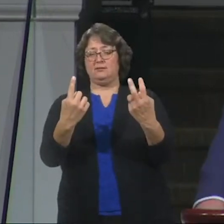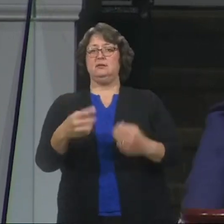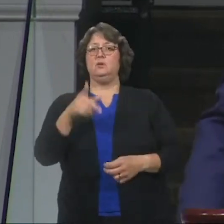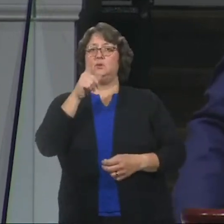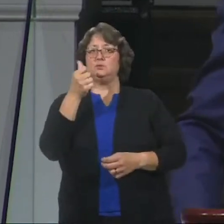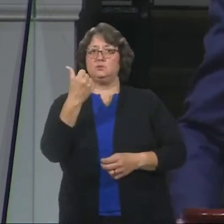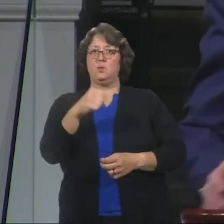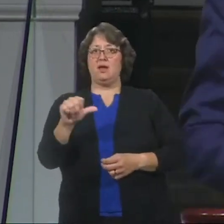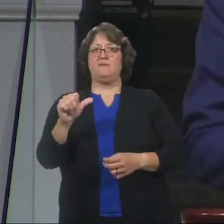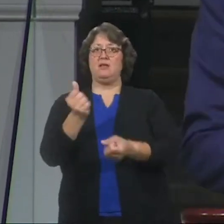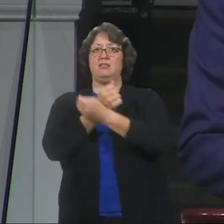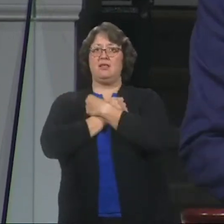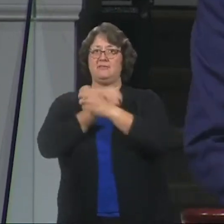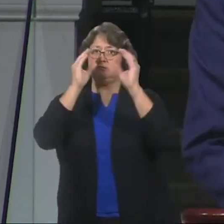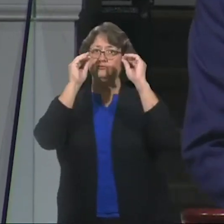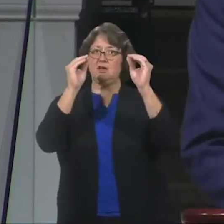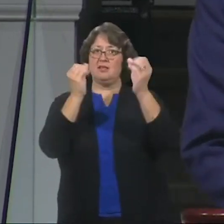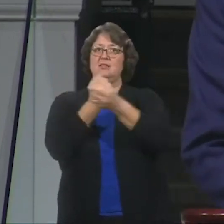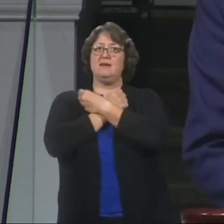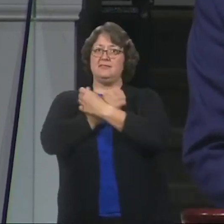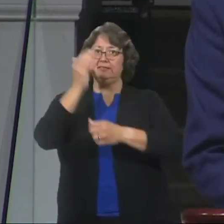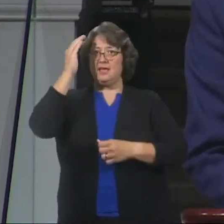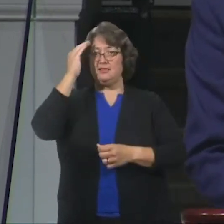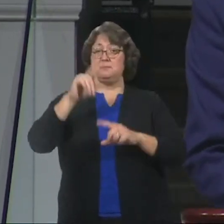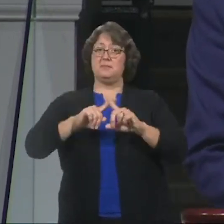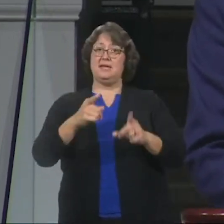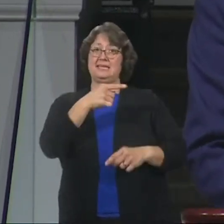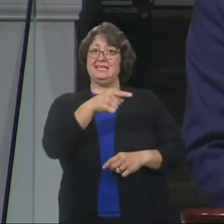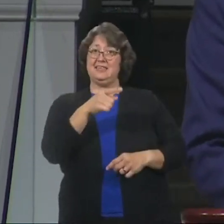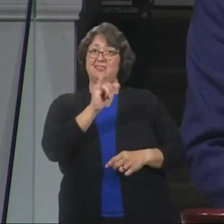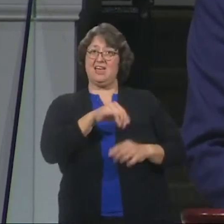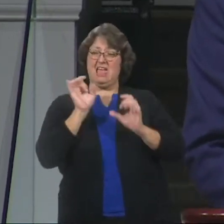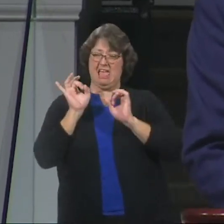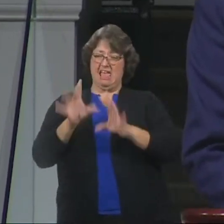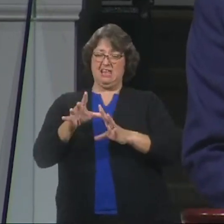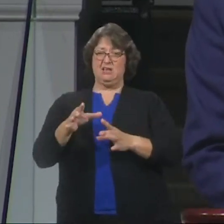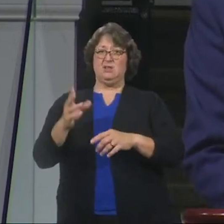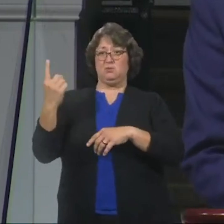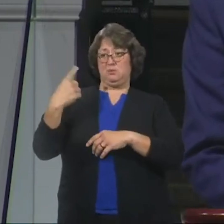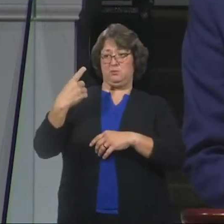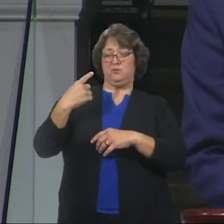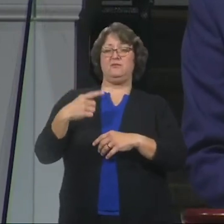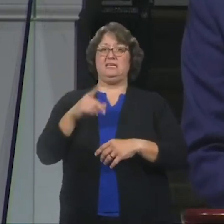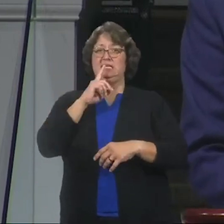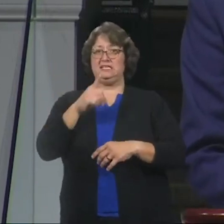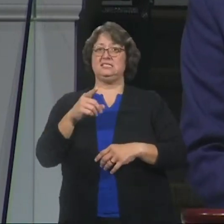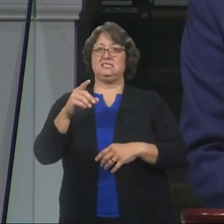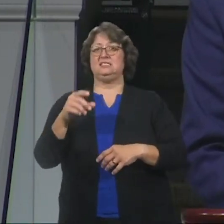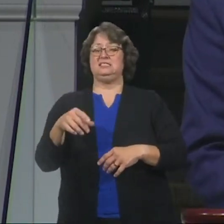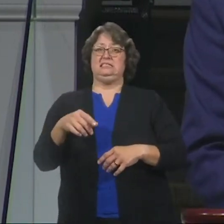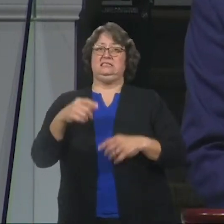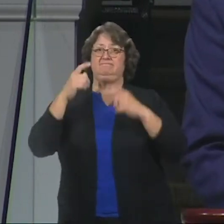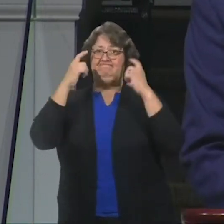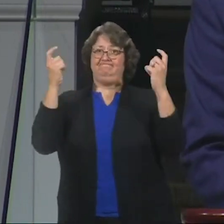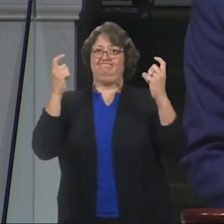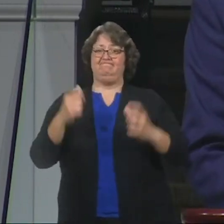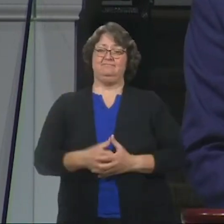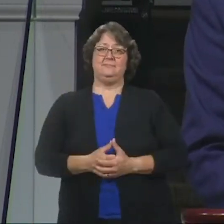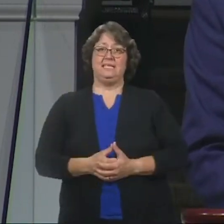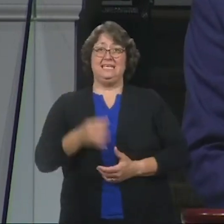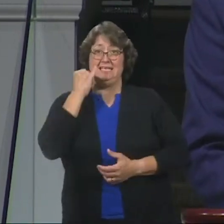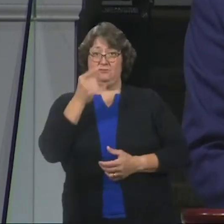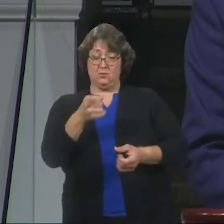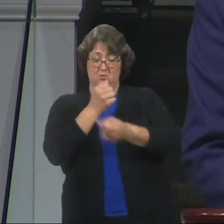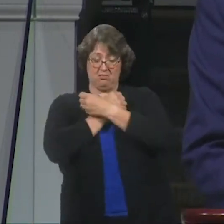Whoso loveth instruction loveth, but he that hateth reproof. Okay, so if you love